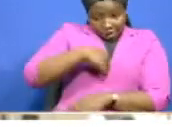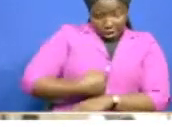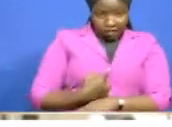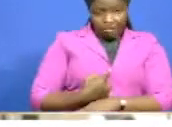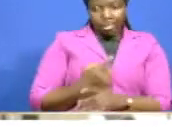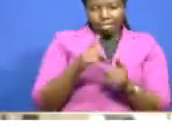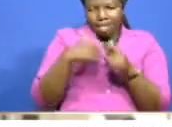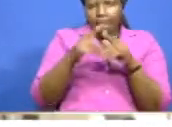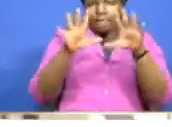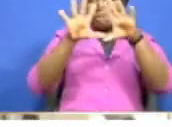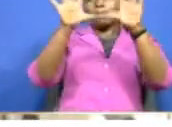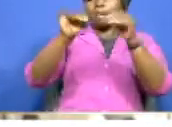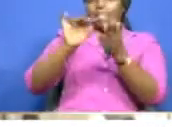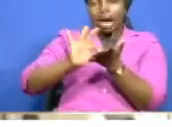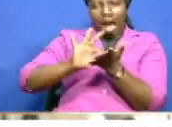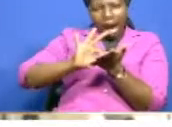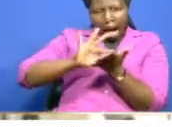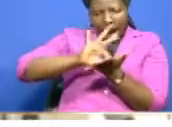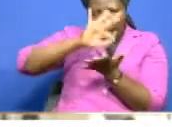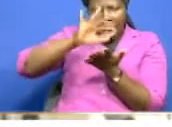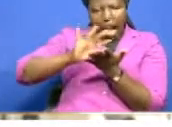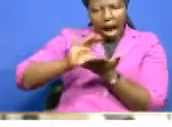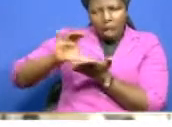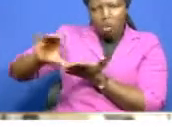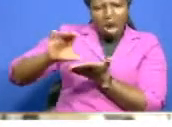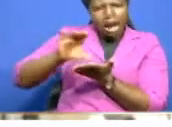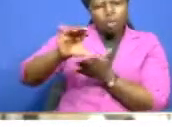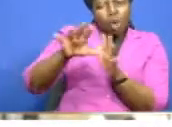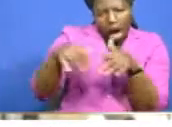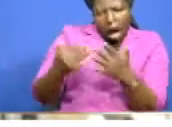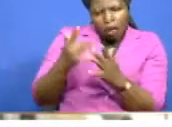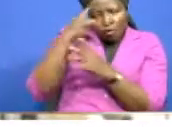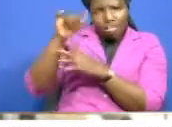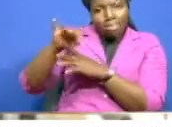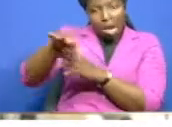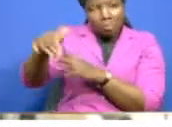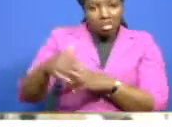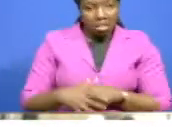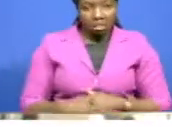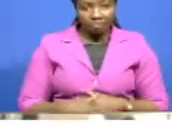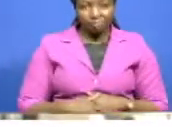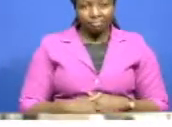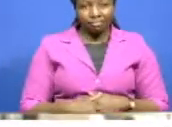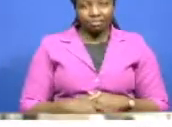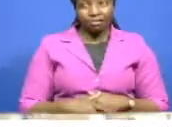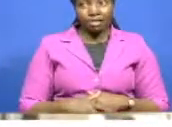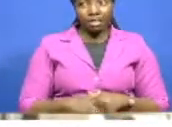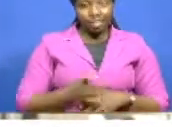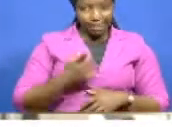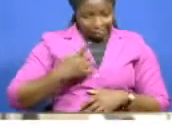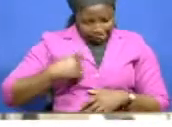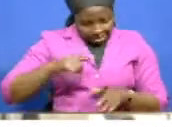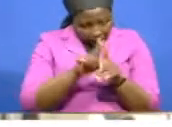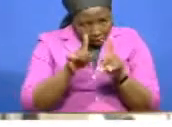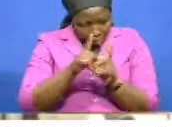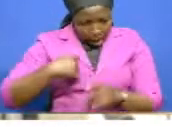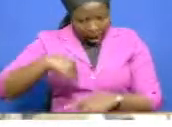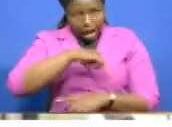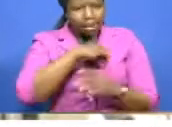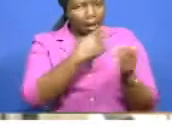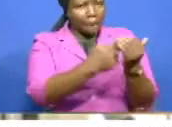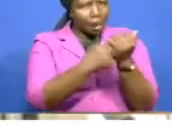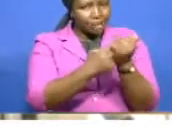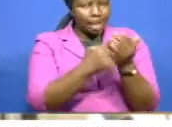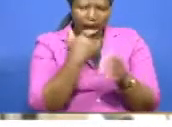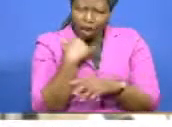do the budgetary allocations look like for that county? Have we jumped in, even as partners? Okoro,